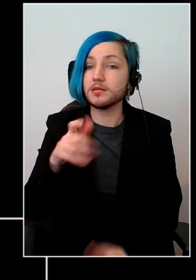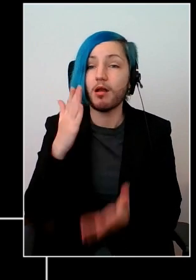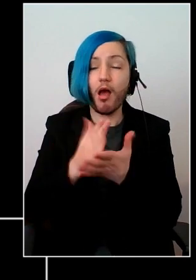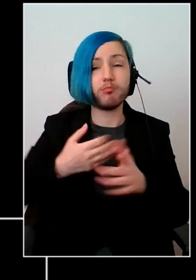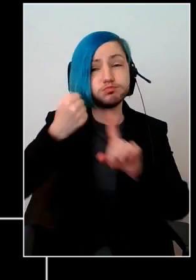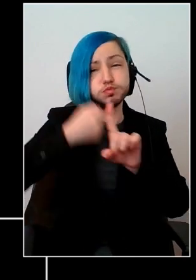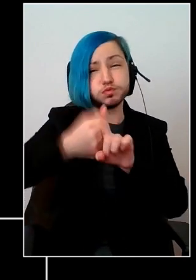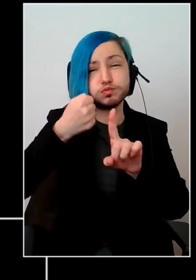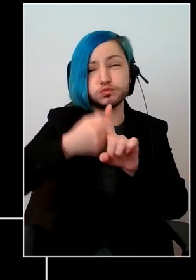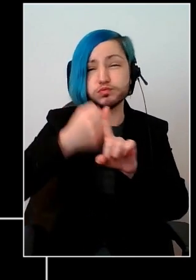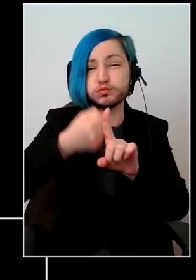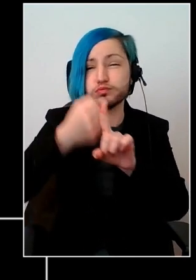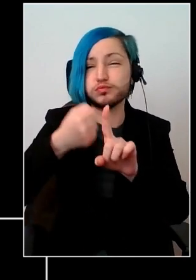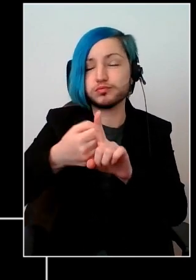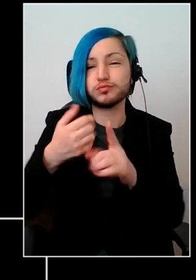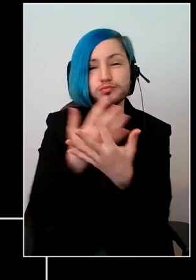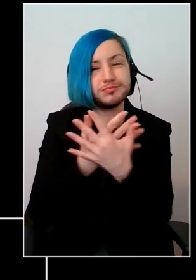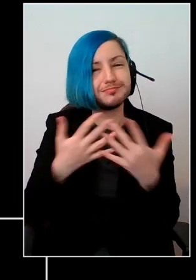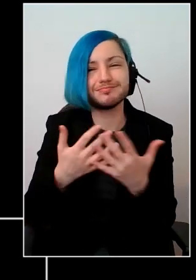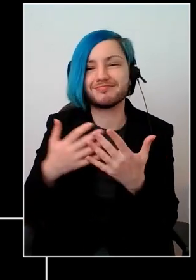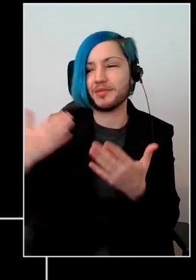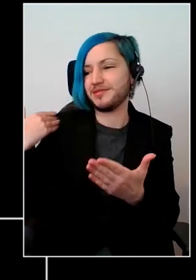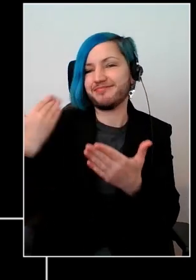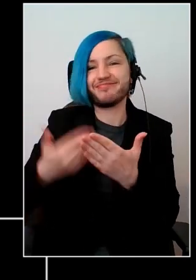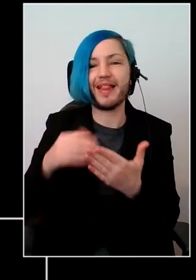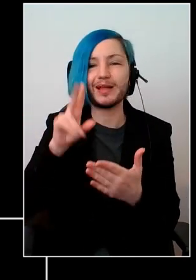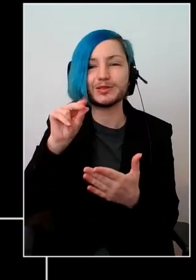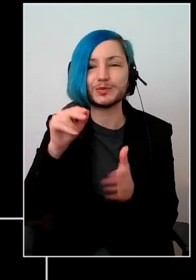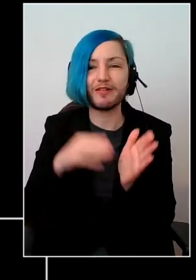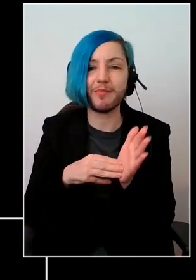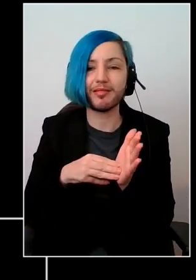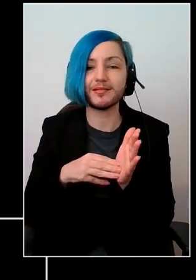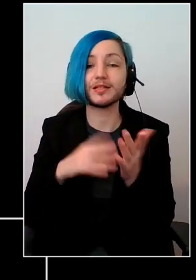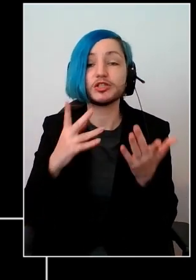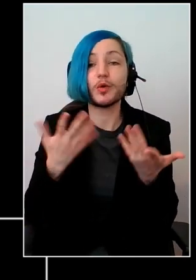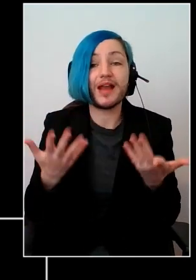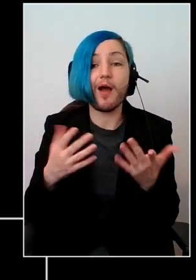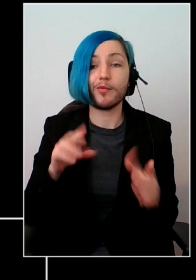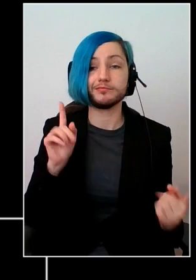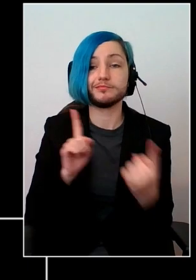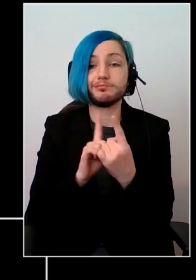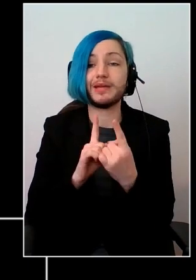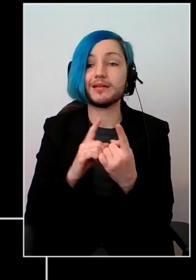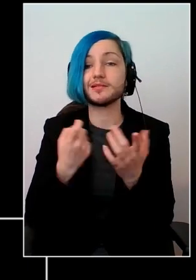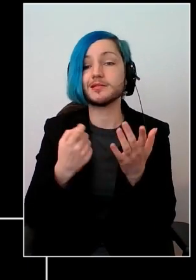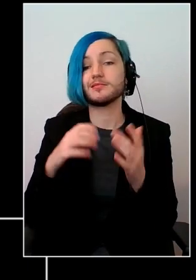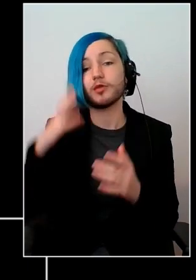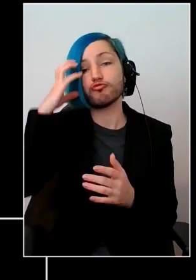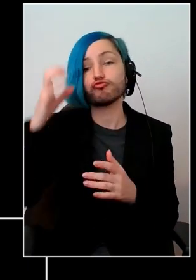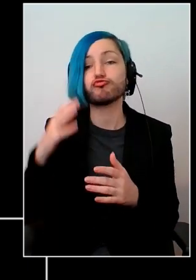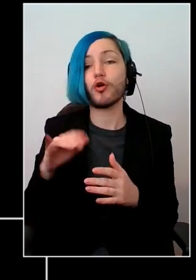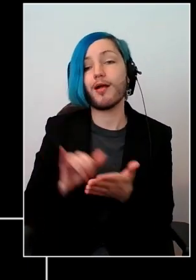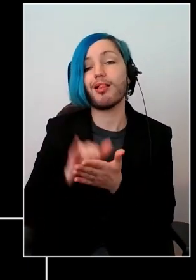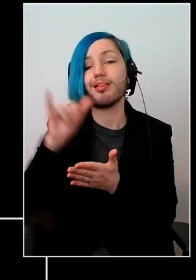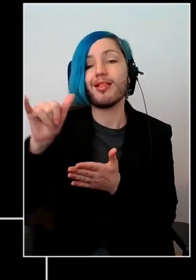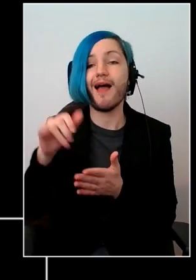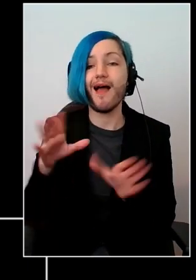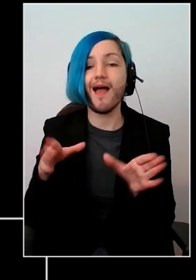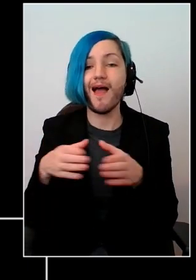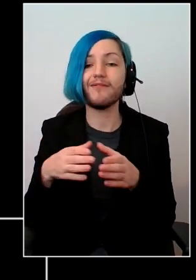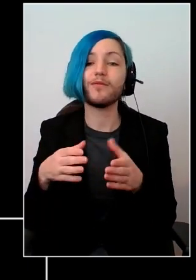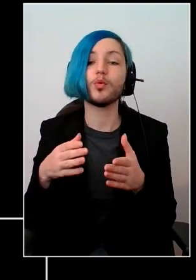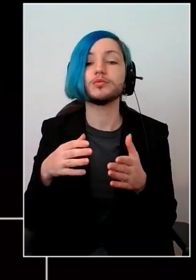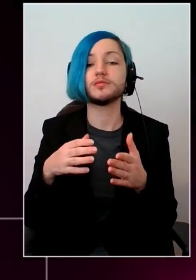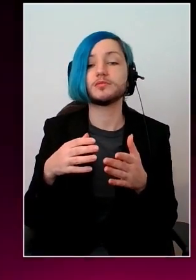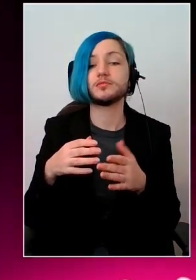months. It's time to meet the Royal Air Force Apprentice Champion of the Year, and here from the RAF to introduce the award is Squadron Leader Gary